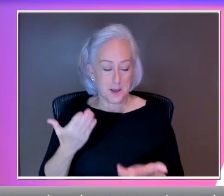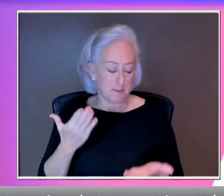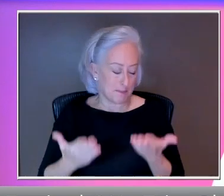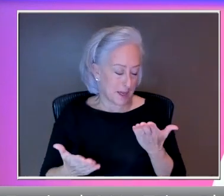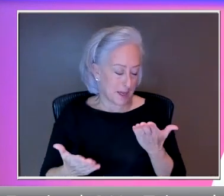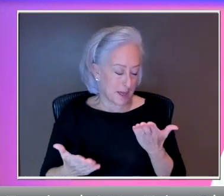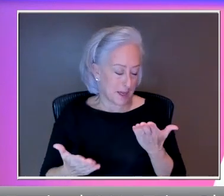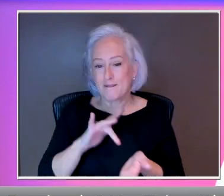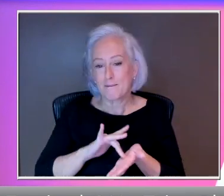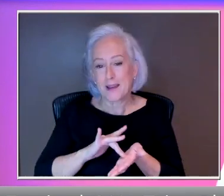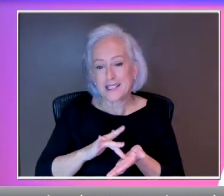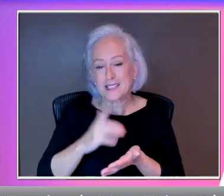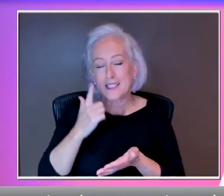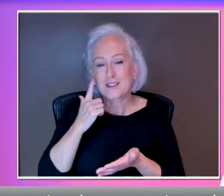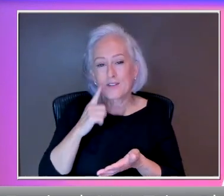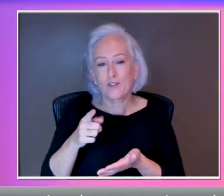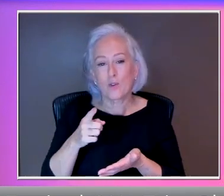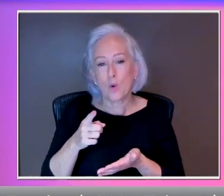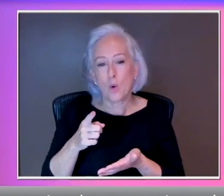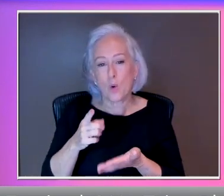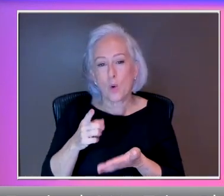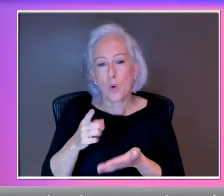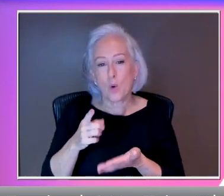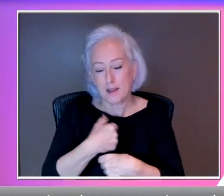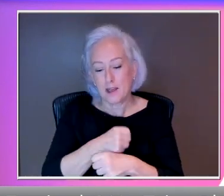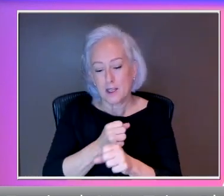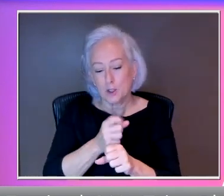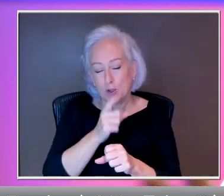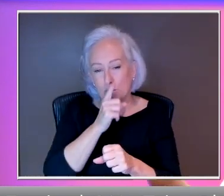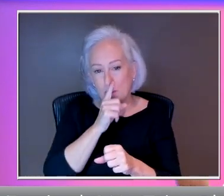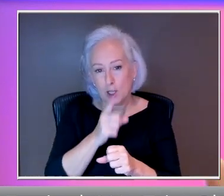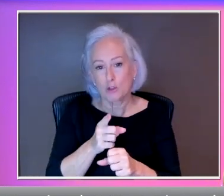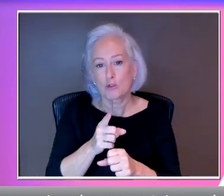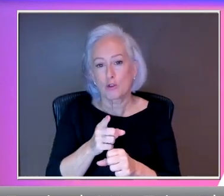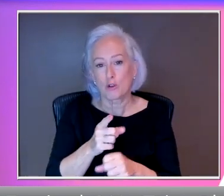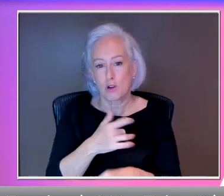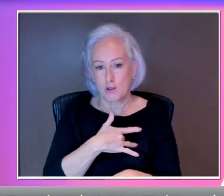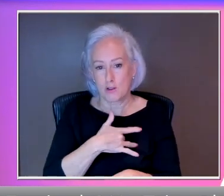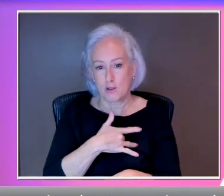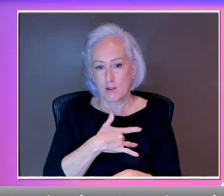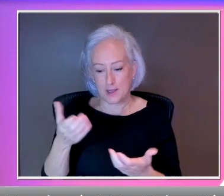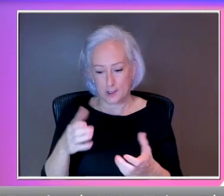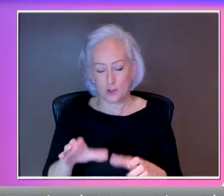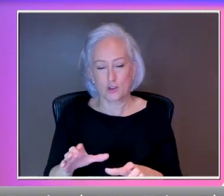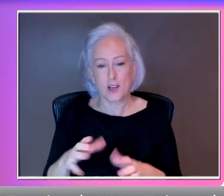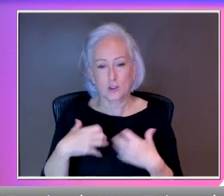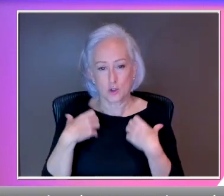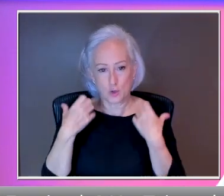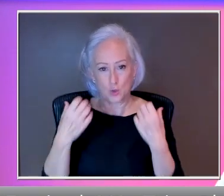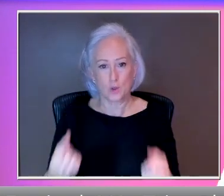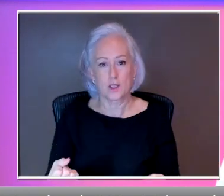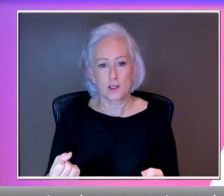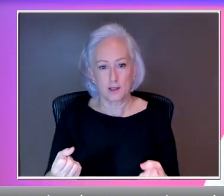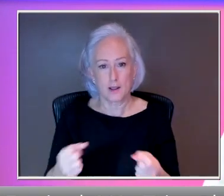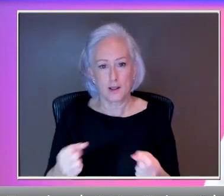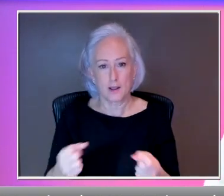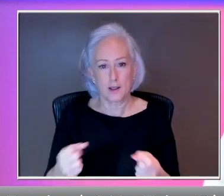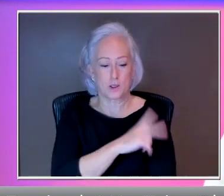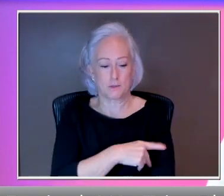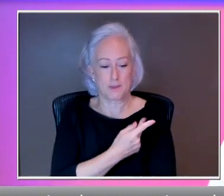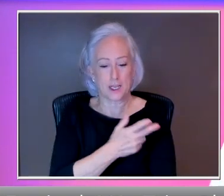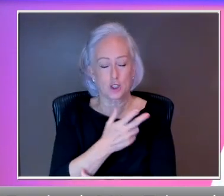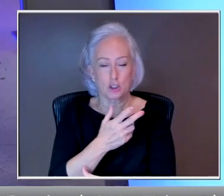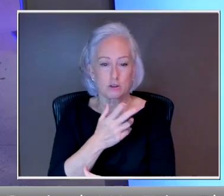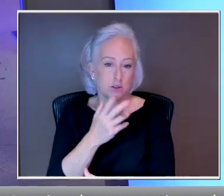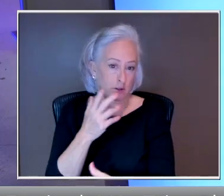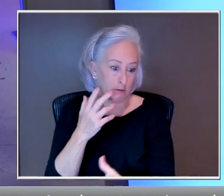for to make sure that to give your heart the best chance to heal. But that's it. Most patients recover. Okay. I